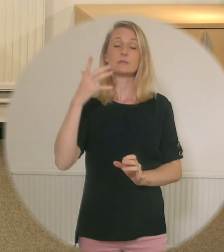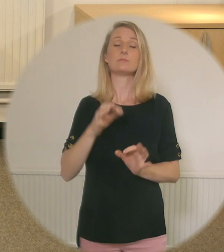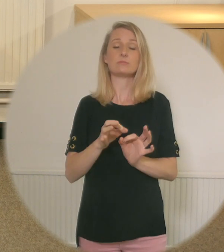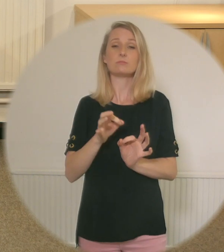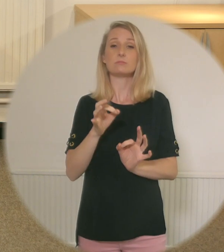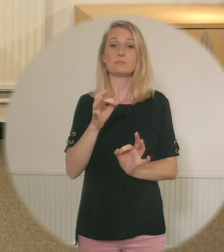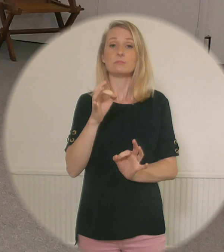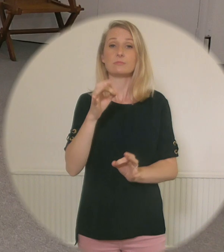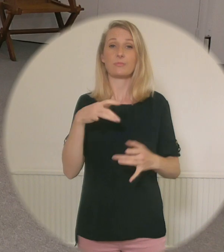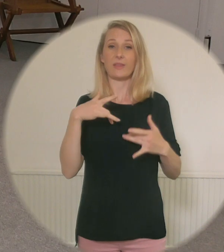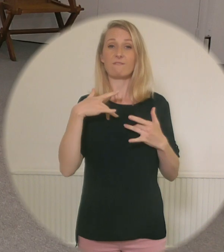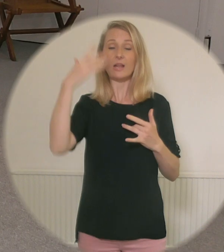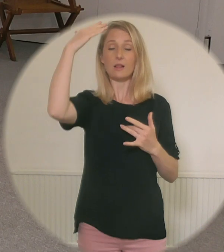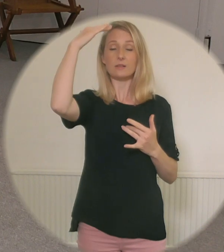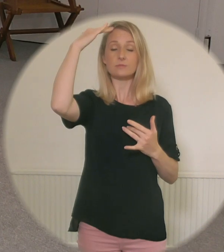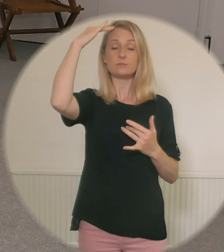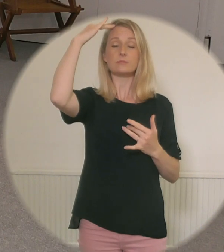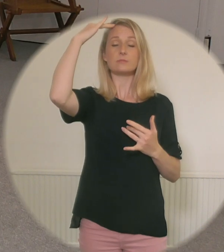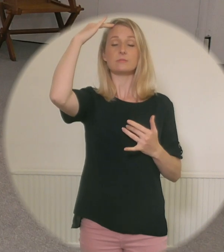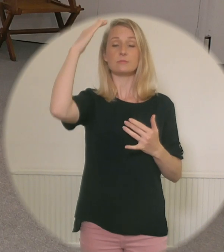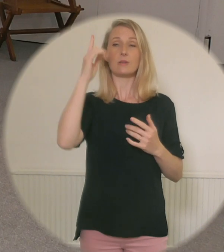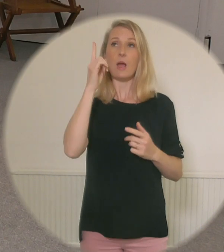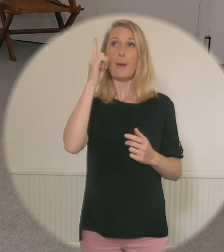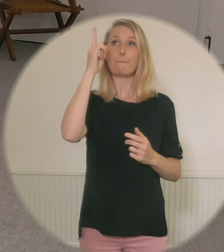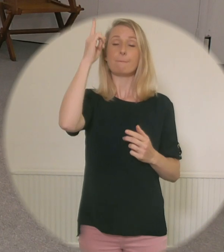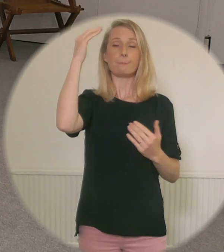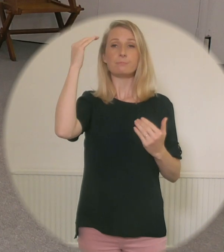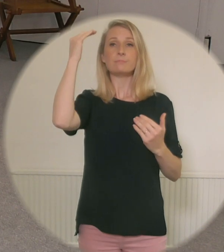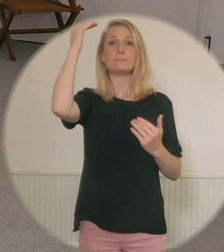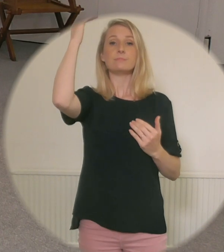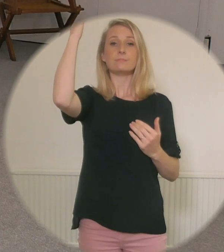the crown of your head gently lifting up towards the ceiling.